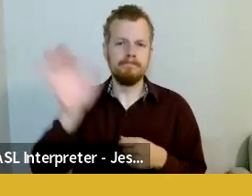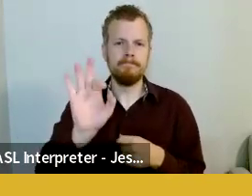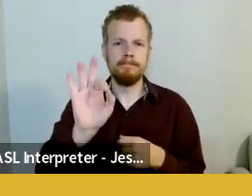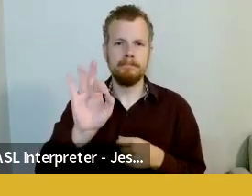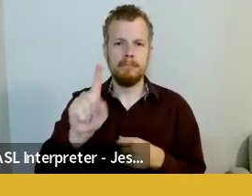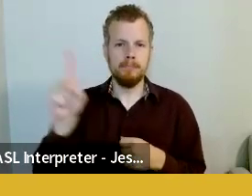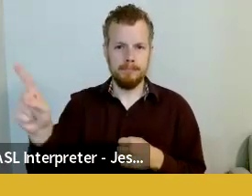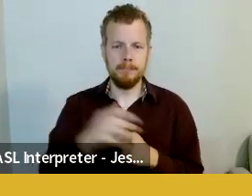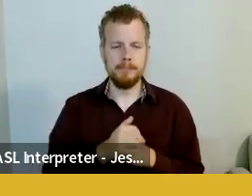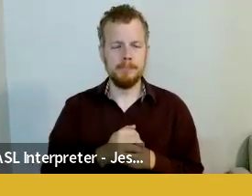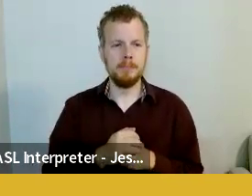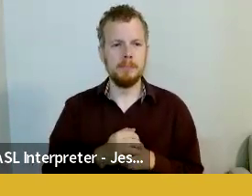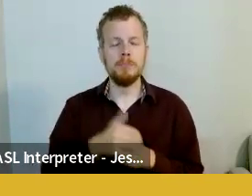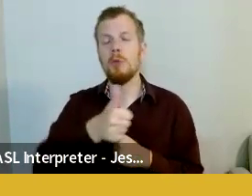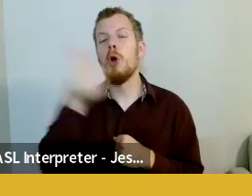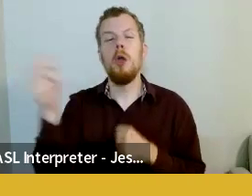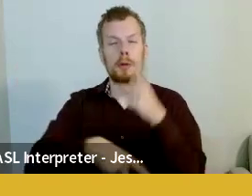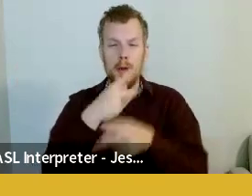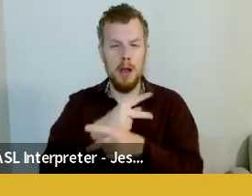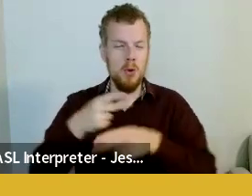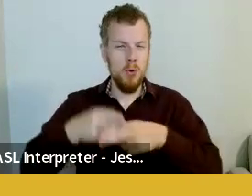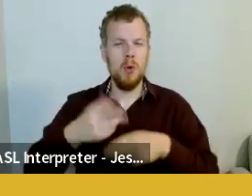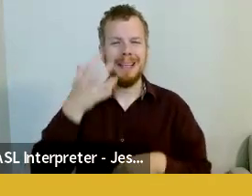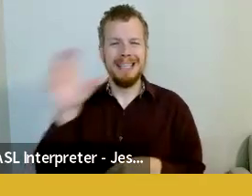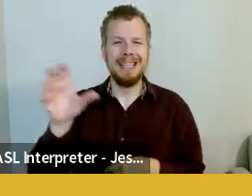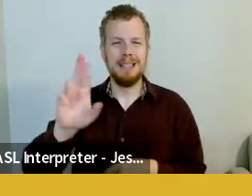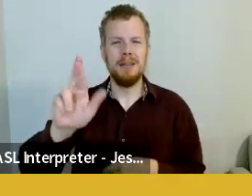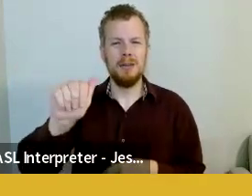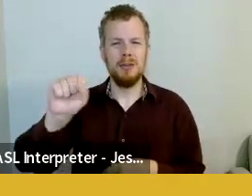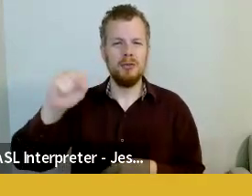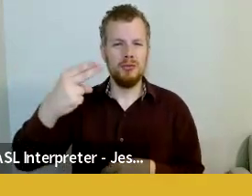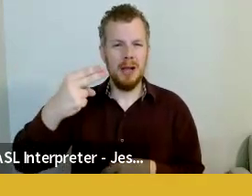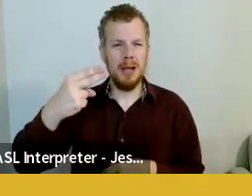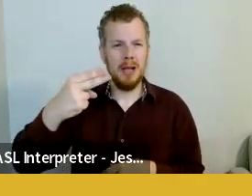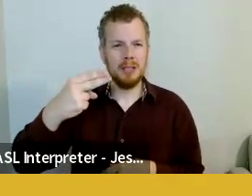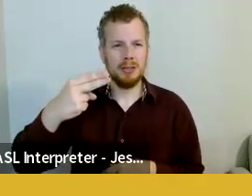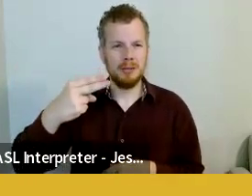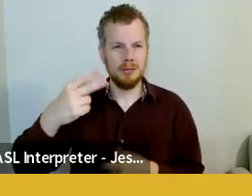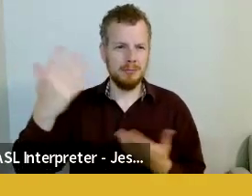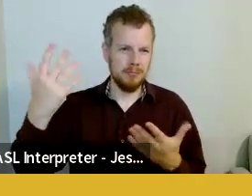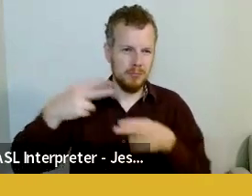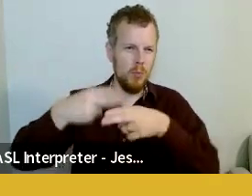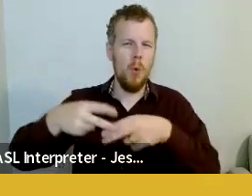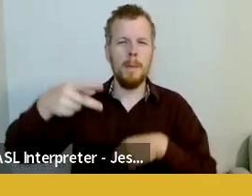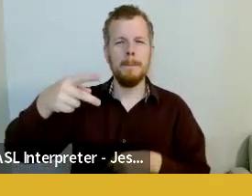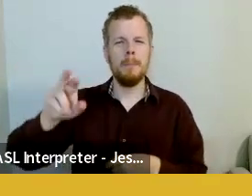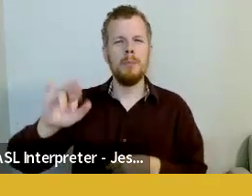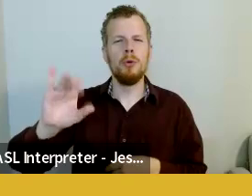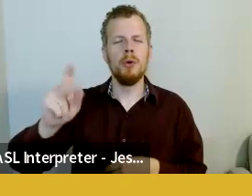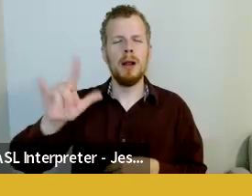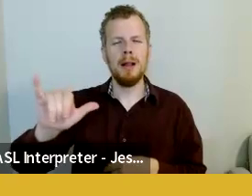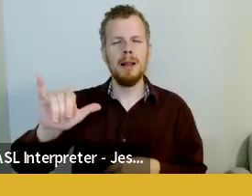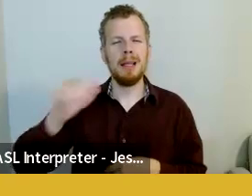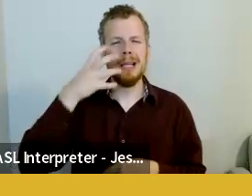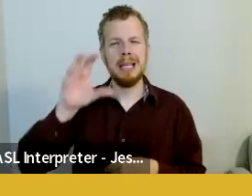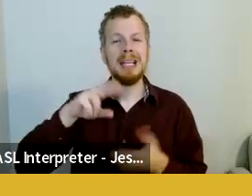Next up, we have heat rash. So heat rash, also known as prickly heat, this happens when heat gets